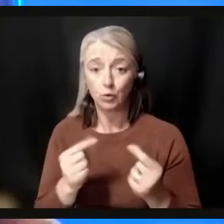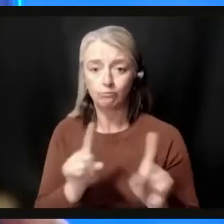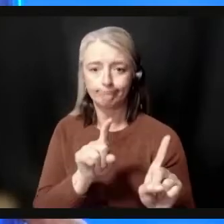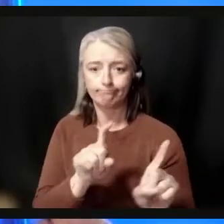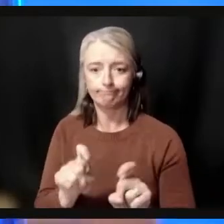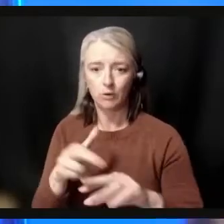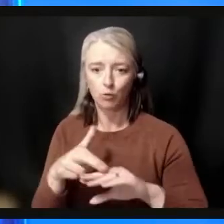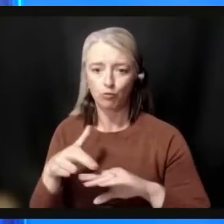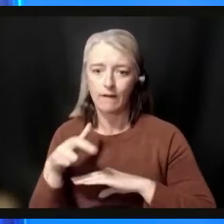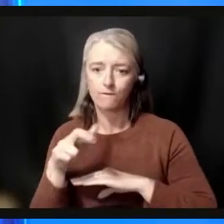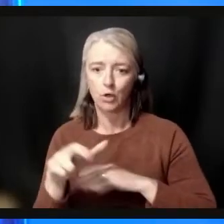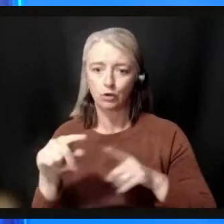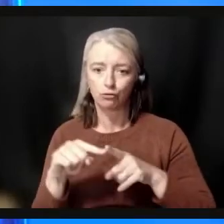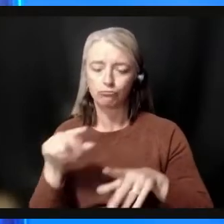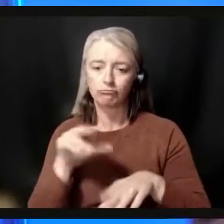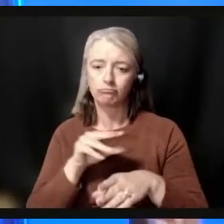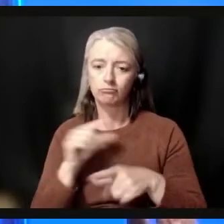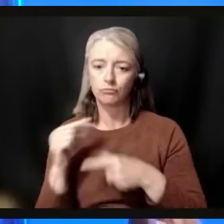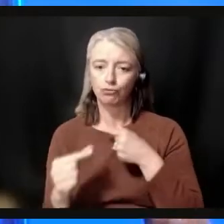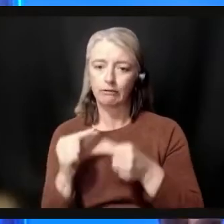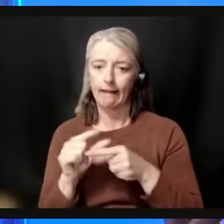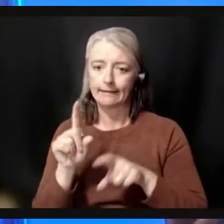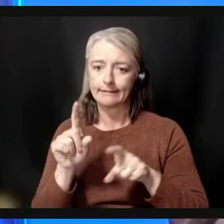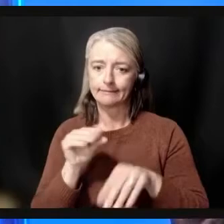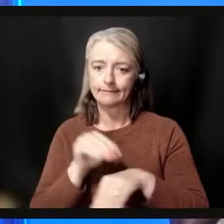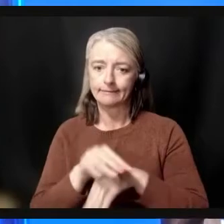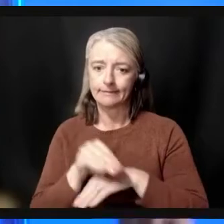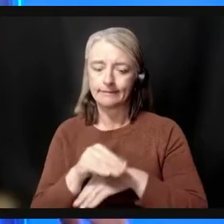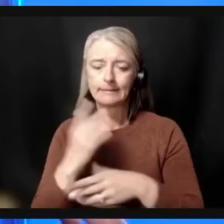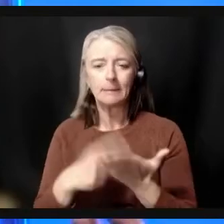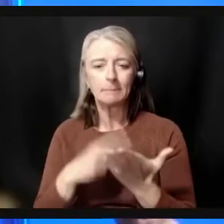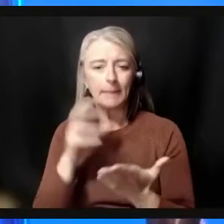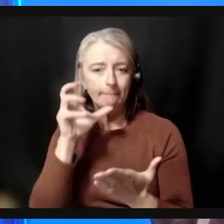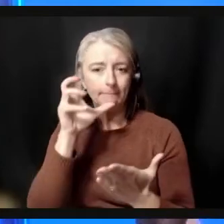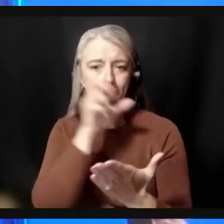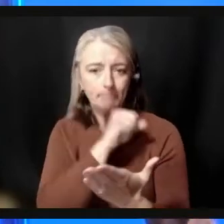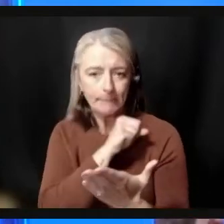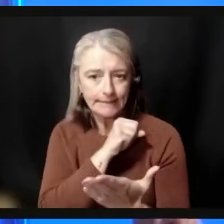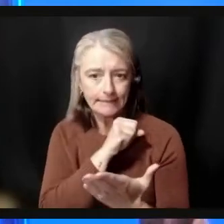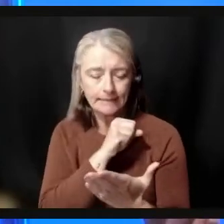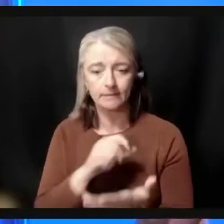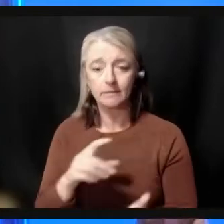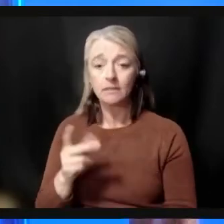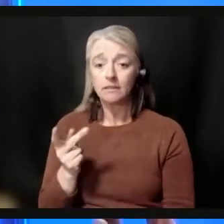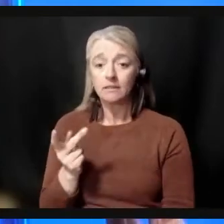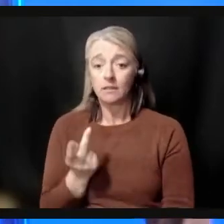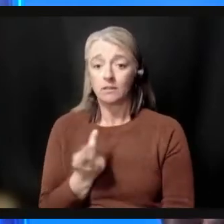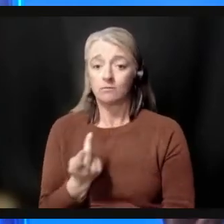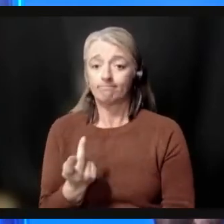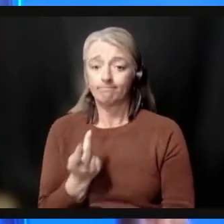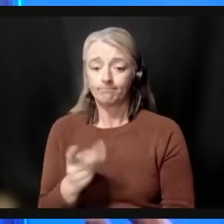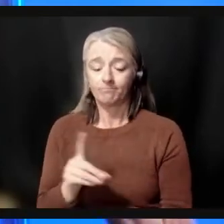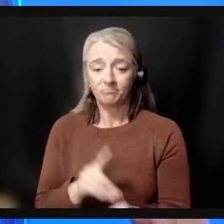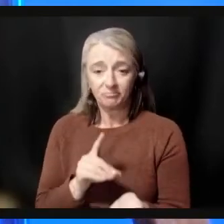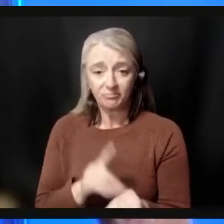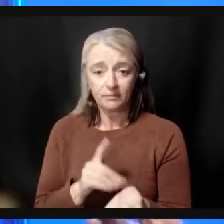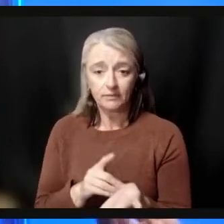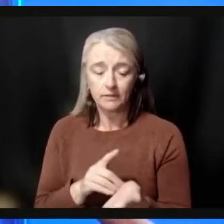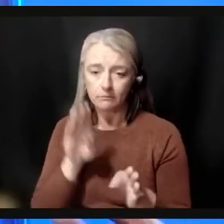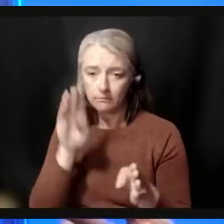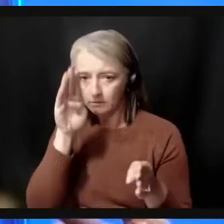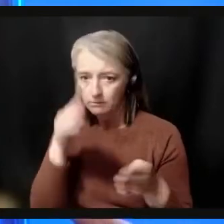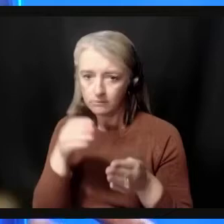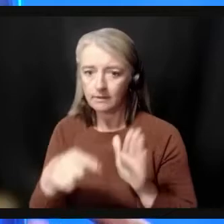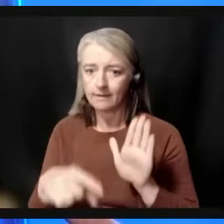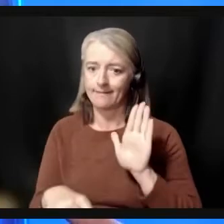genetic counselor that is frequently missed. And then Dr. Klemp and I hone in all the time that a negative